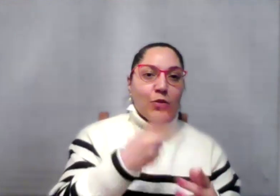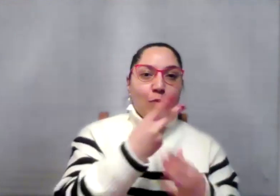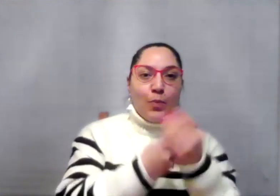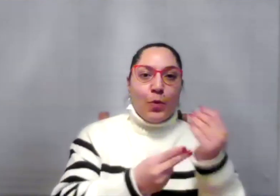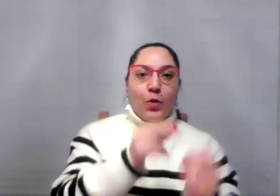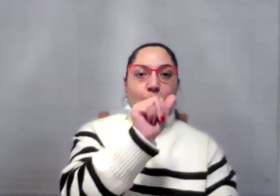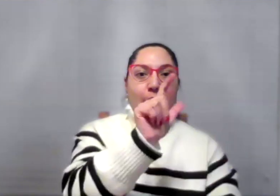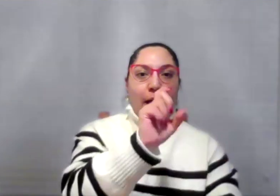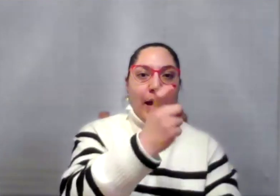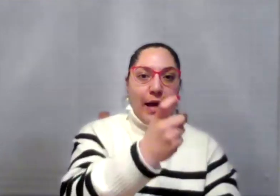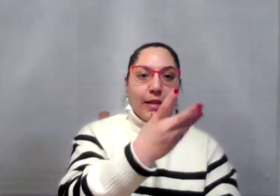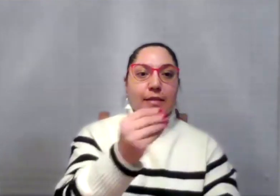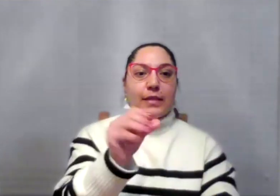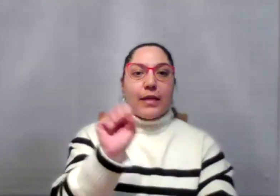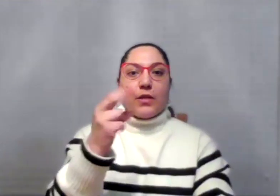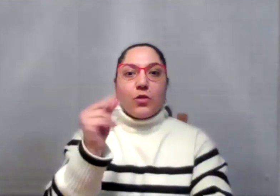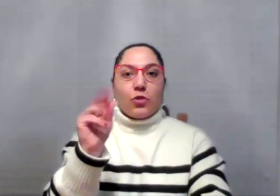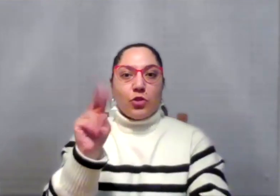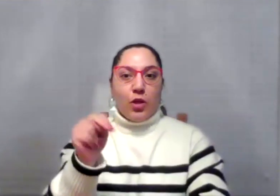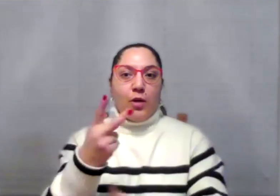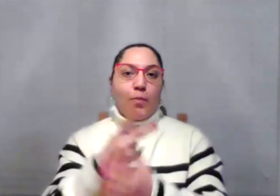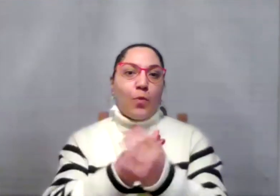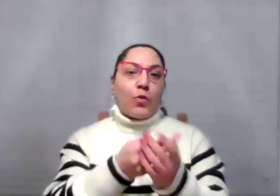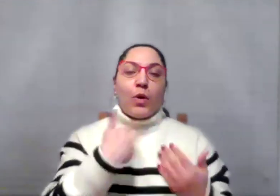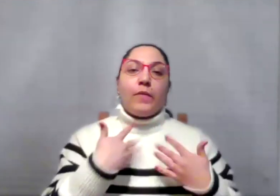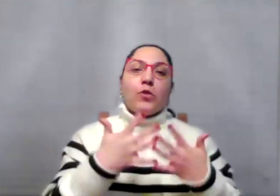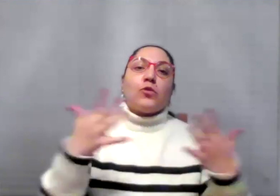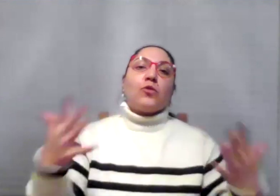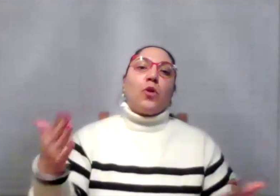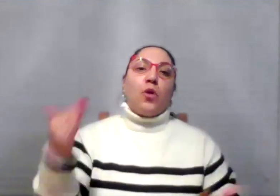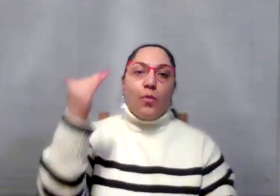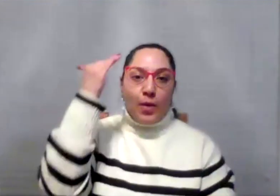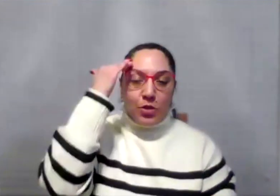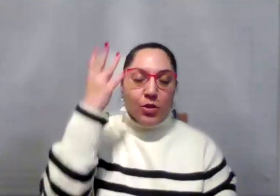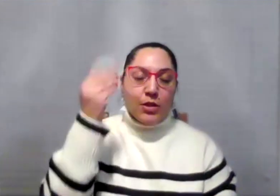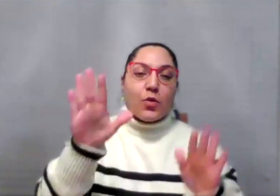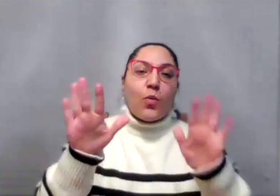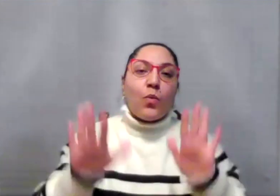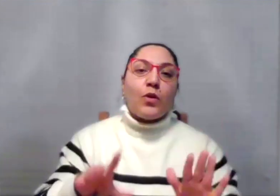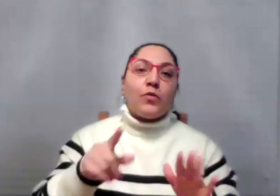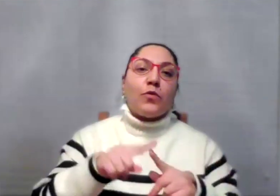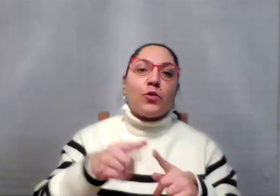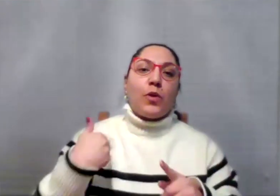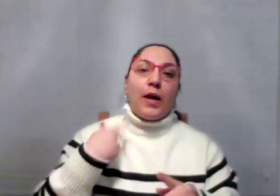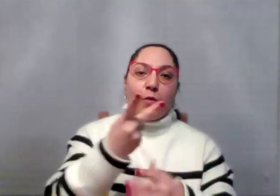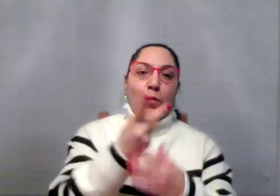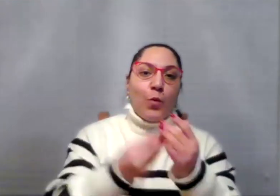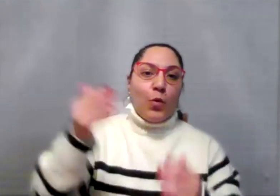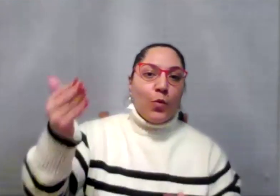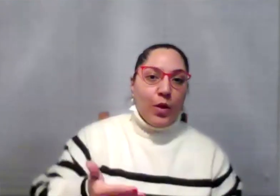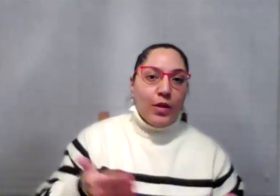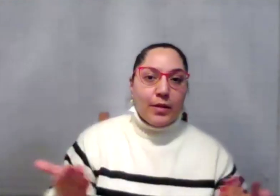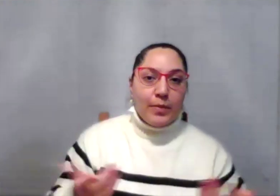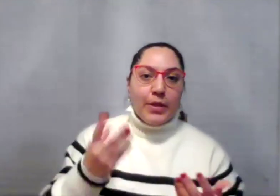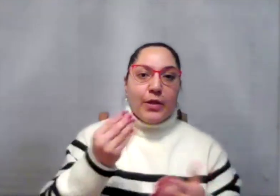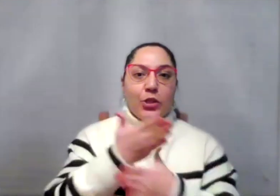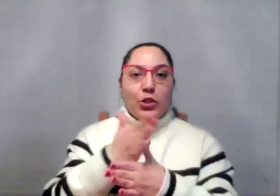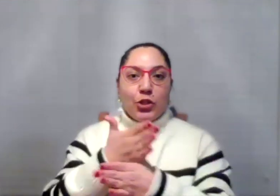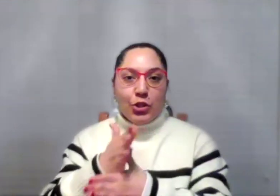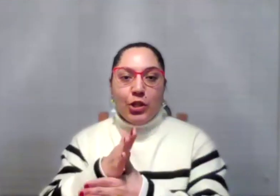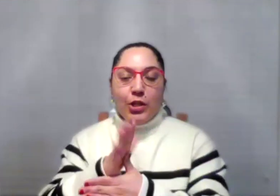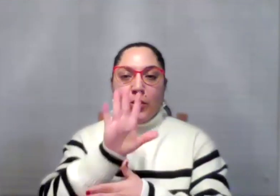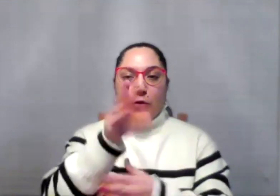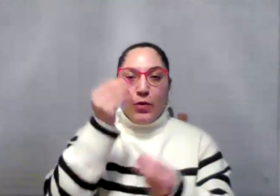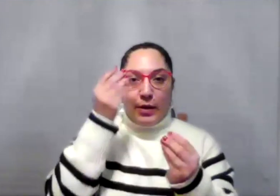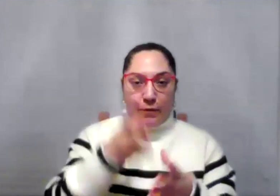presentations. You have so much knowledge, and it's great to have you both be here and share. They